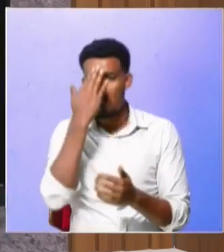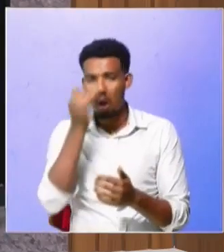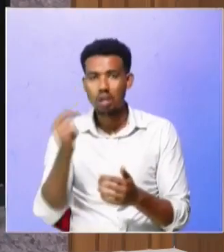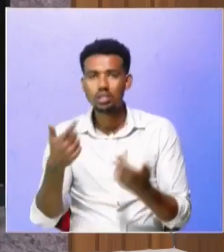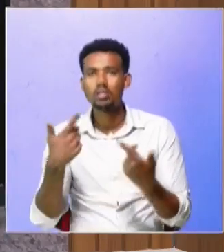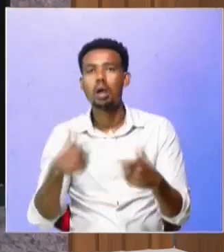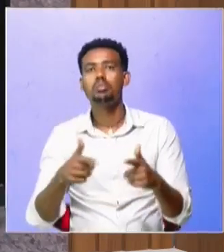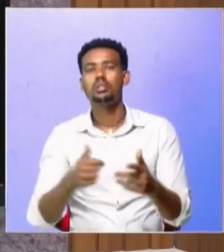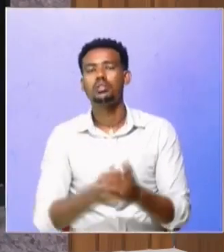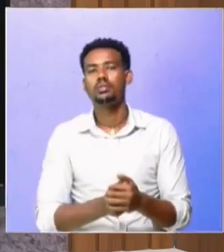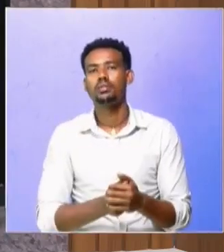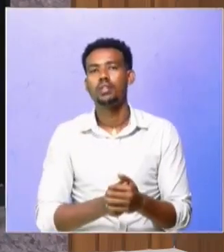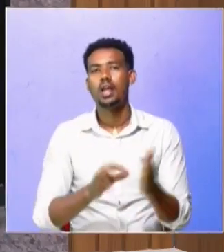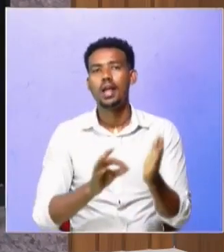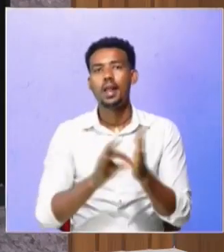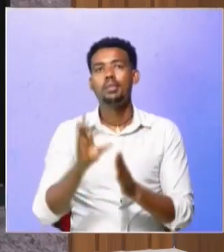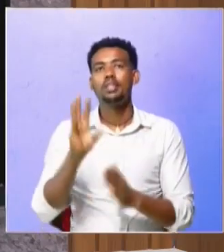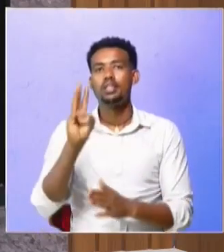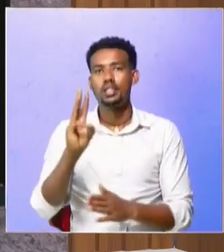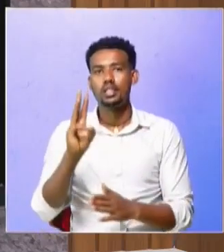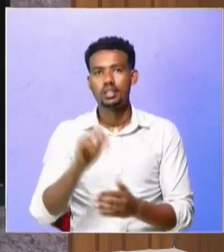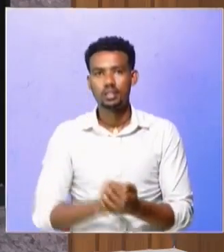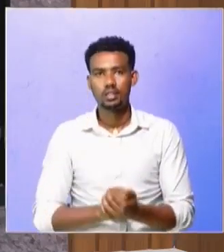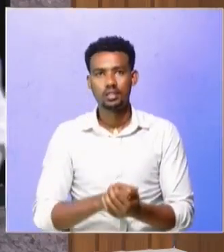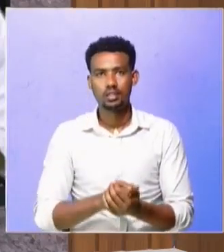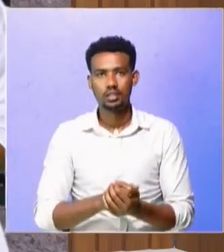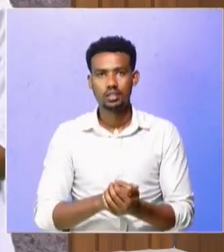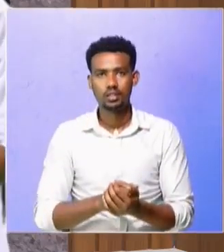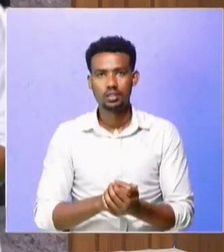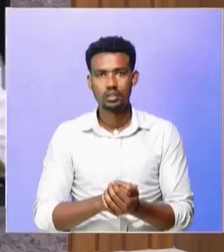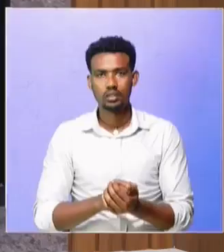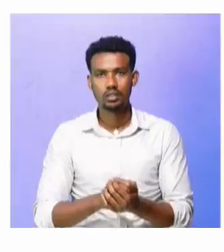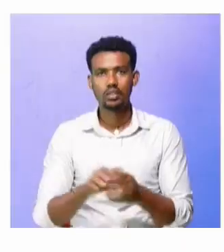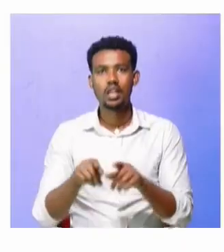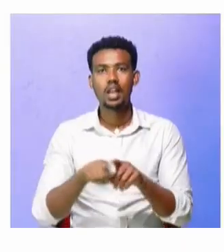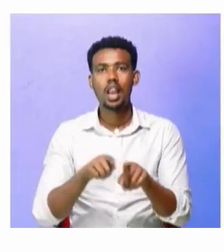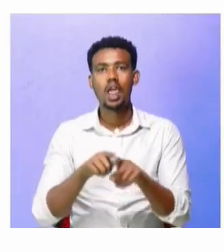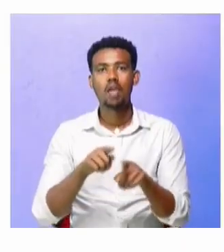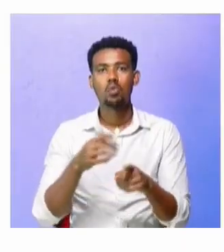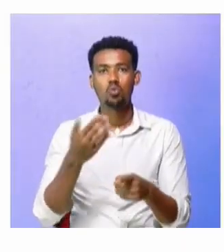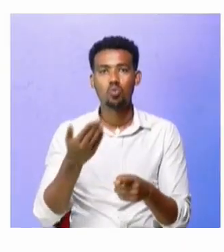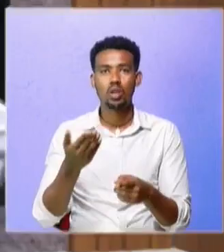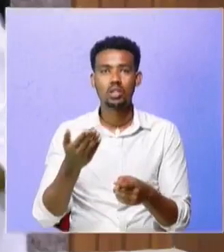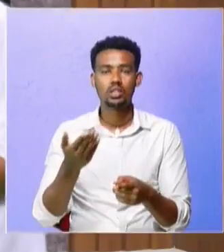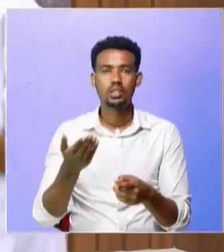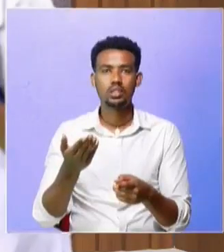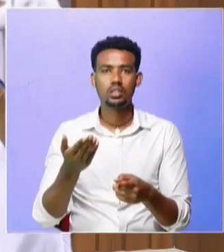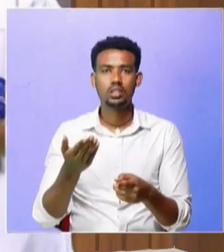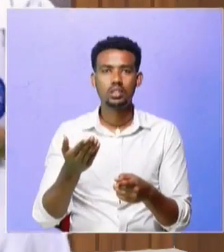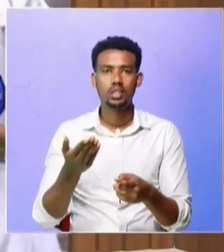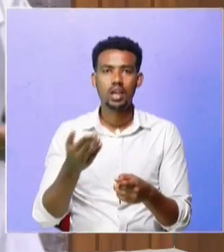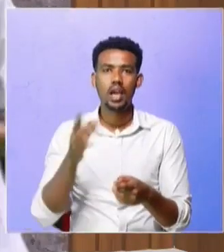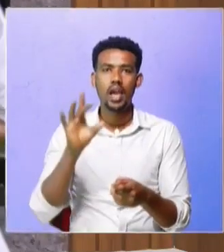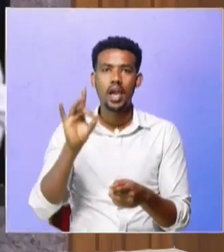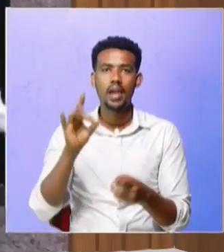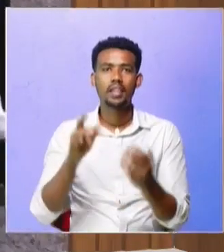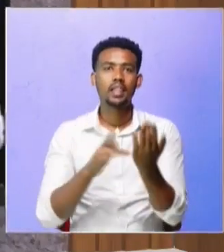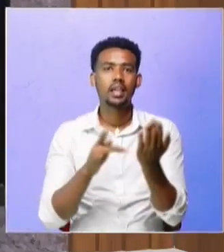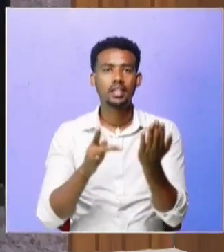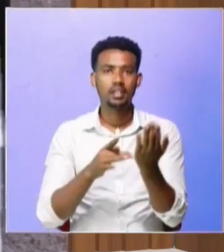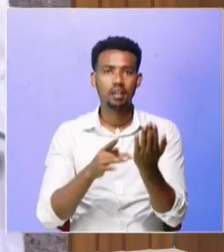happened. And number six, the delay was due to a